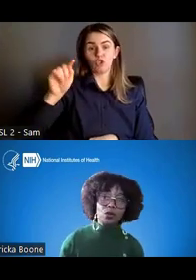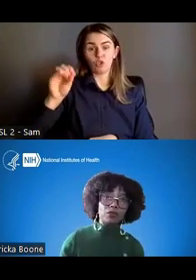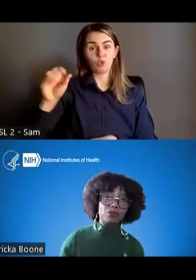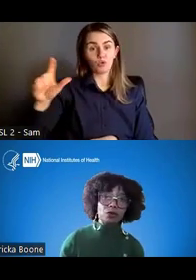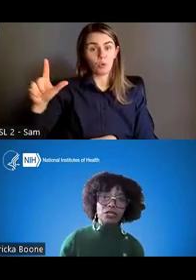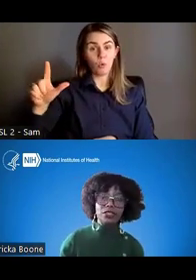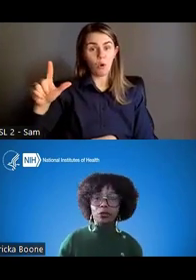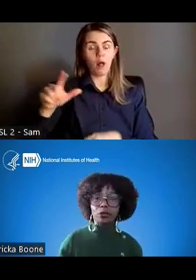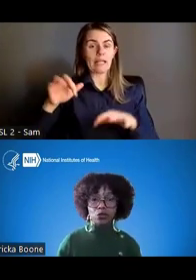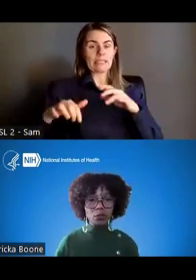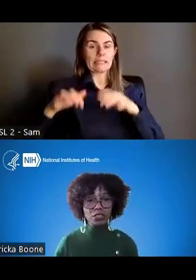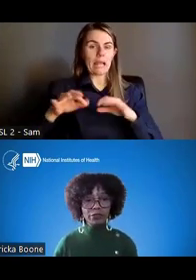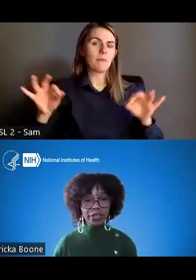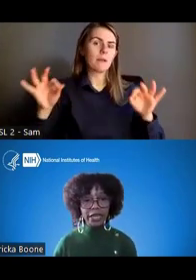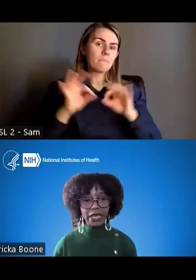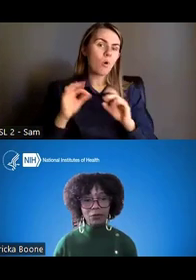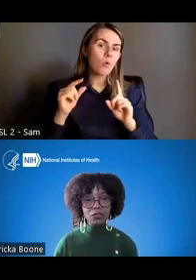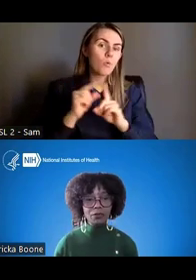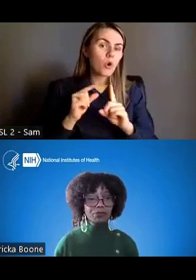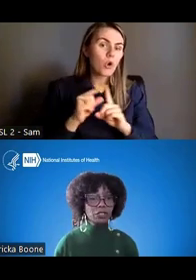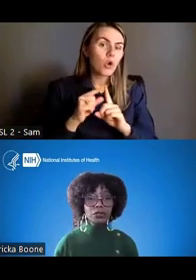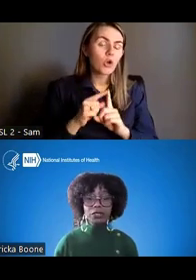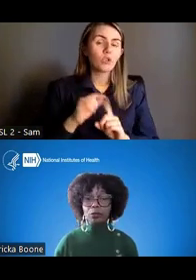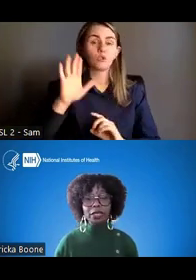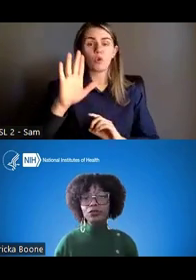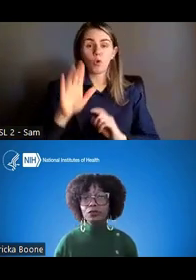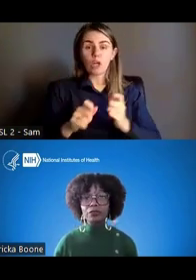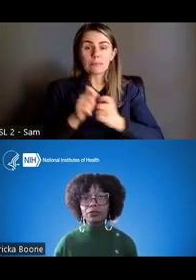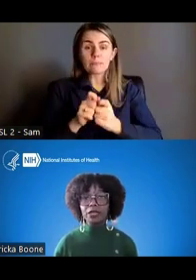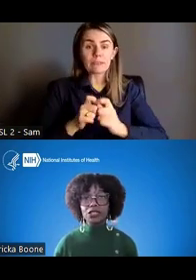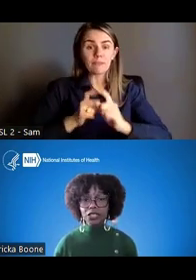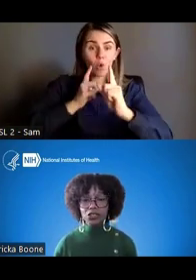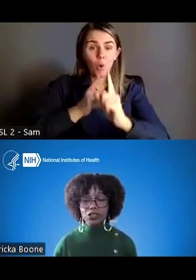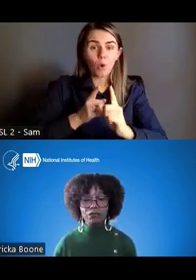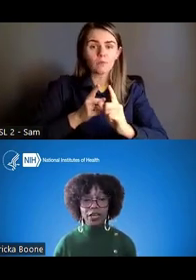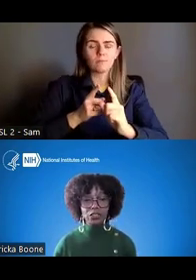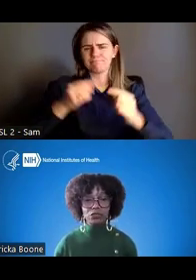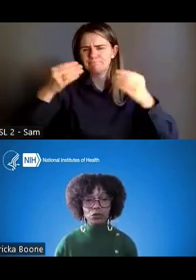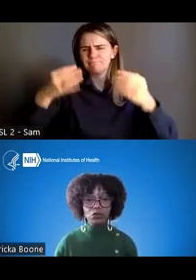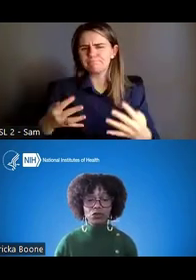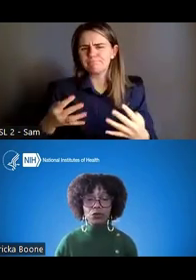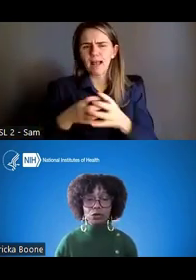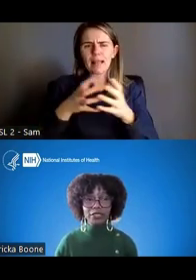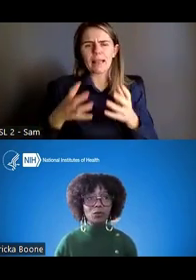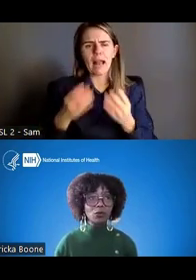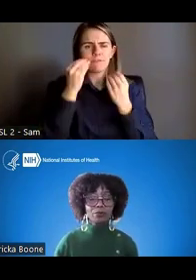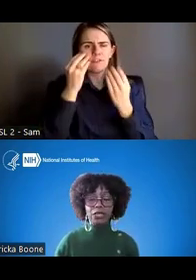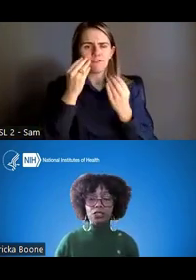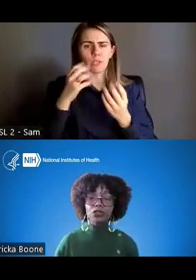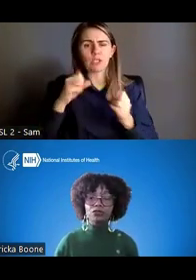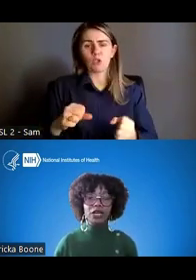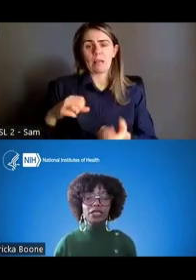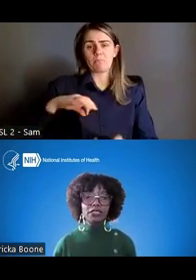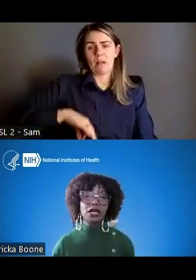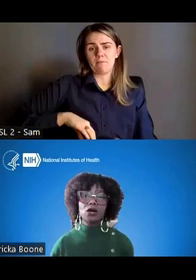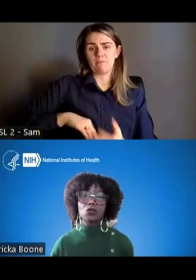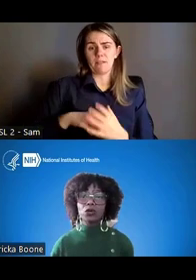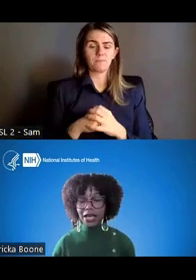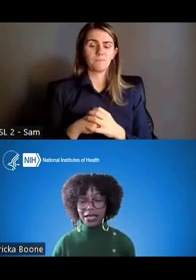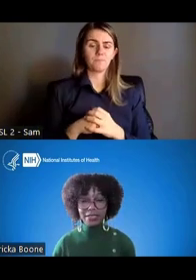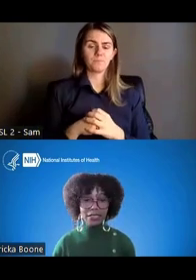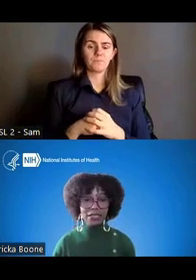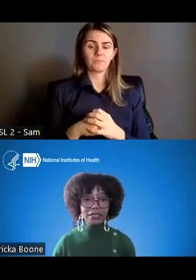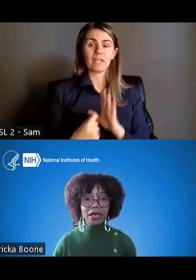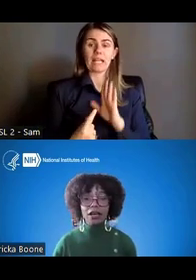keywords or, for example, your specific aims, you get a plethora of information that you can find useful. So for example, you can find